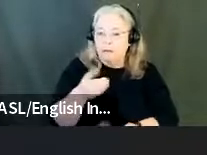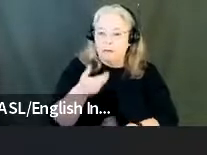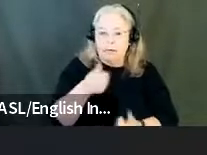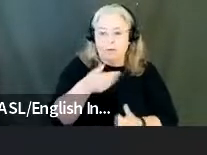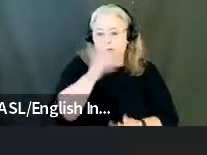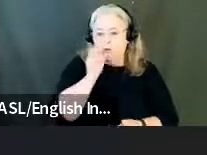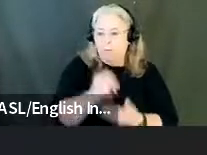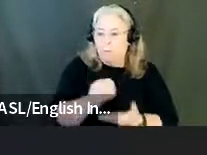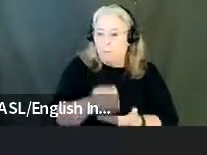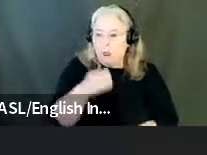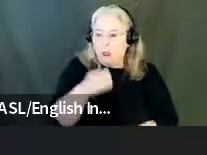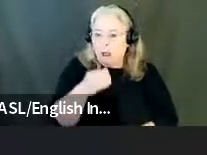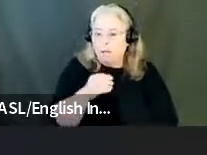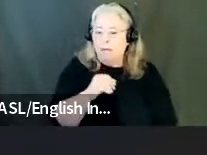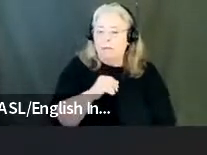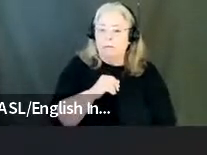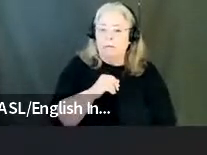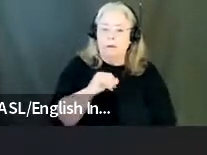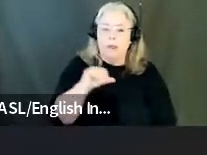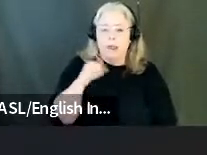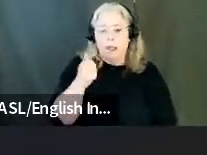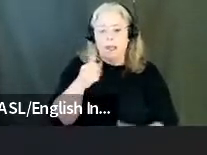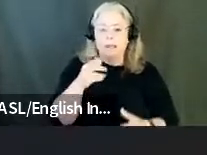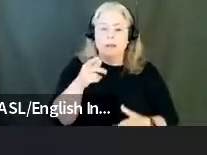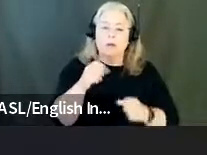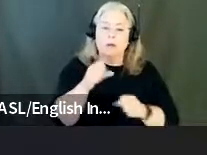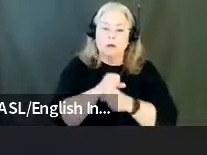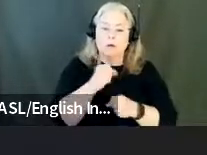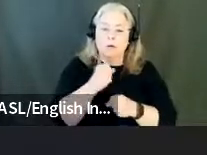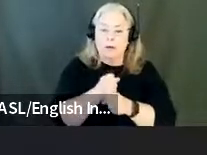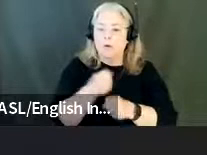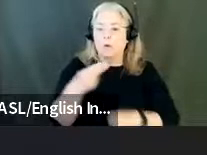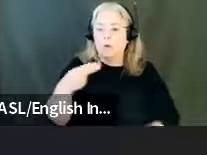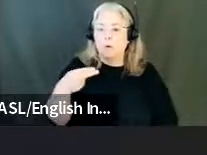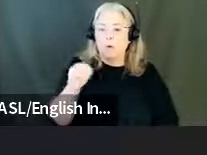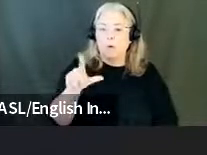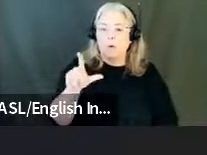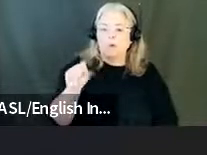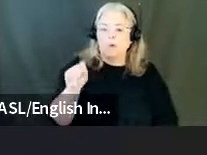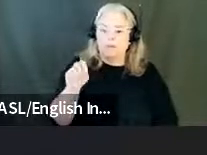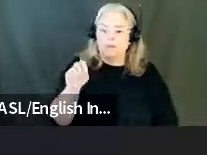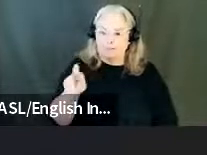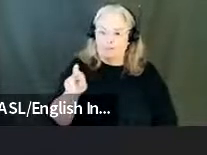a bottle or other containers? So creating a holster.